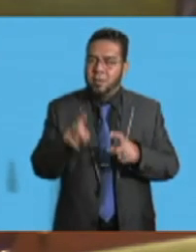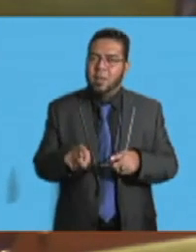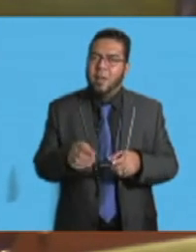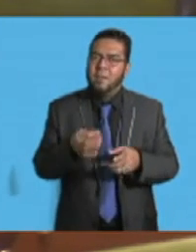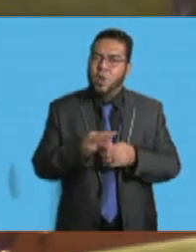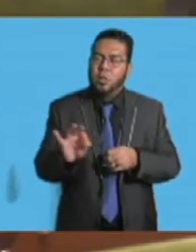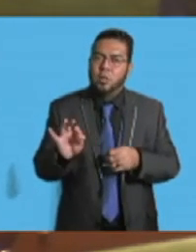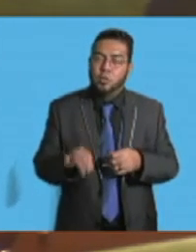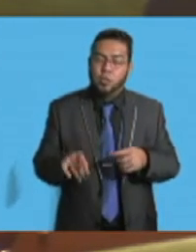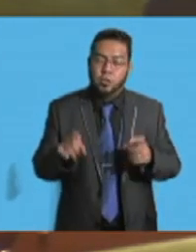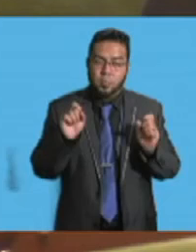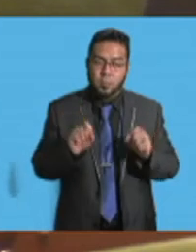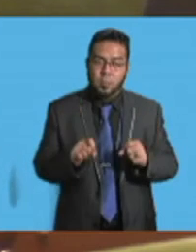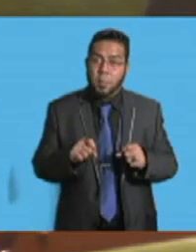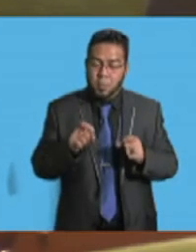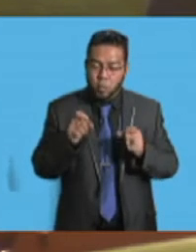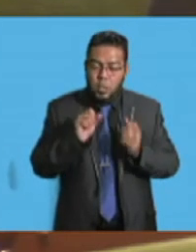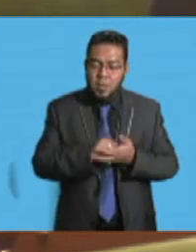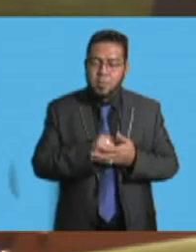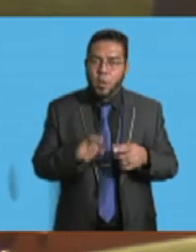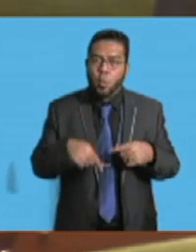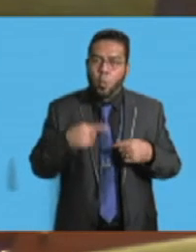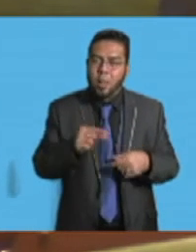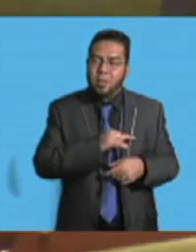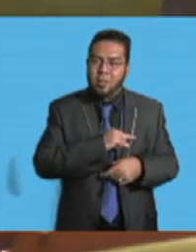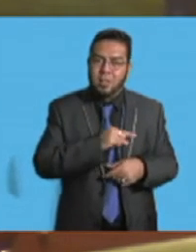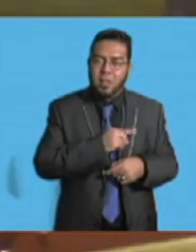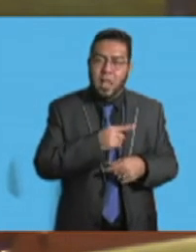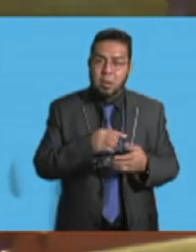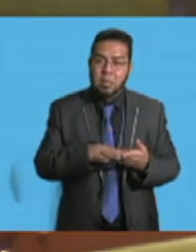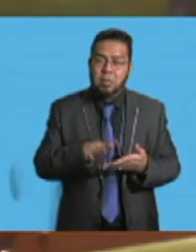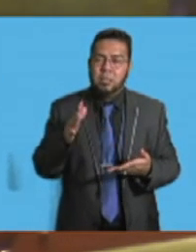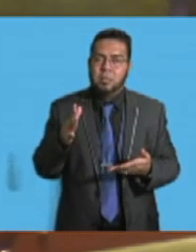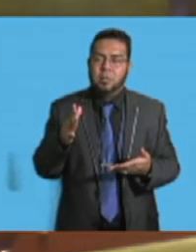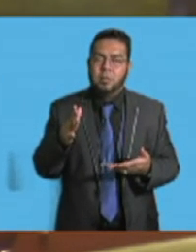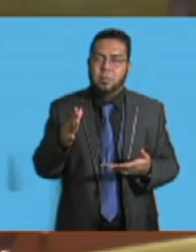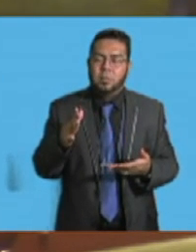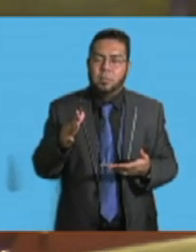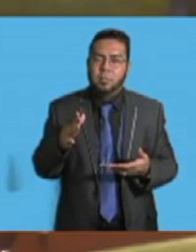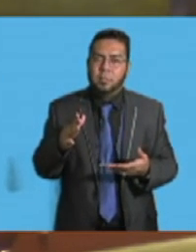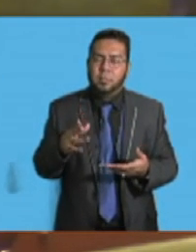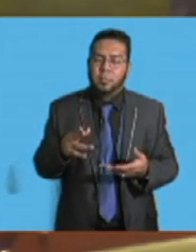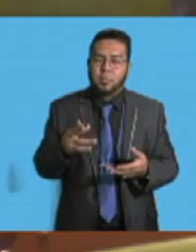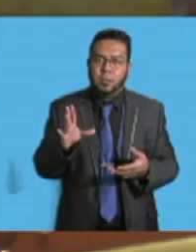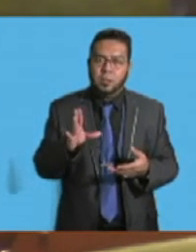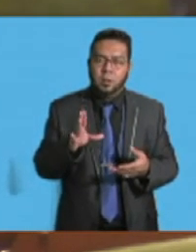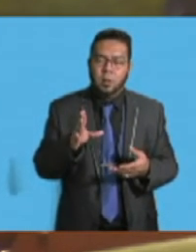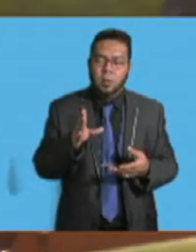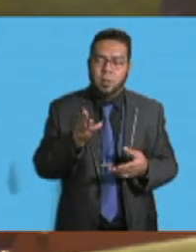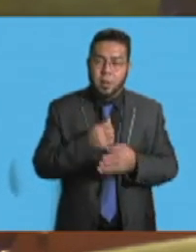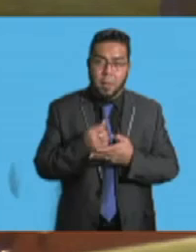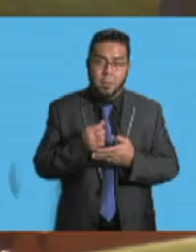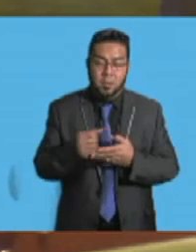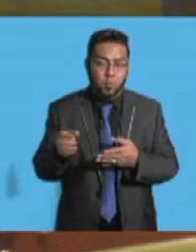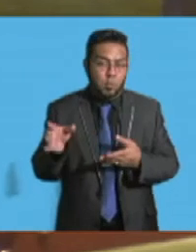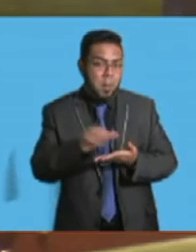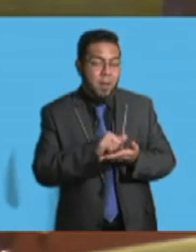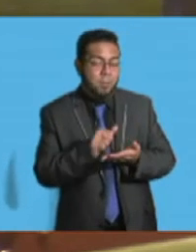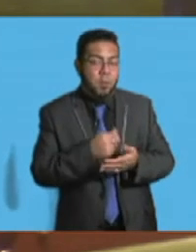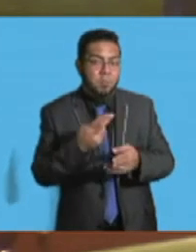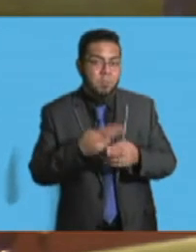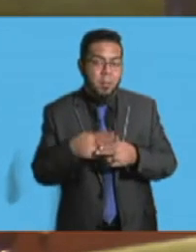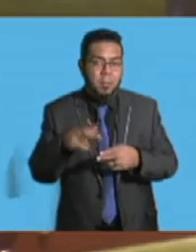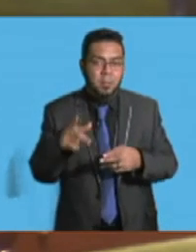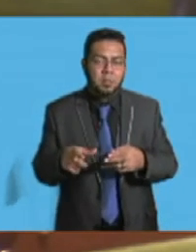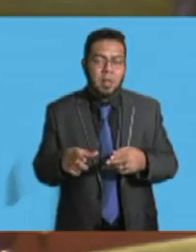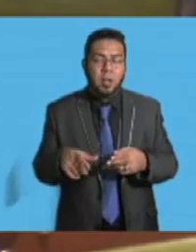cold storage will maintain the quality of the produce and will also increase the amount of produce purchased from farmers. The Ministry will continue with our efforts to